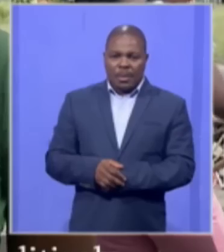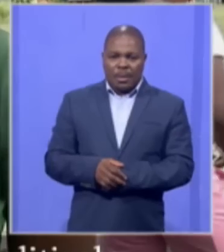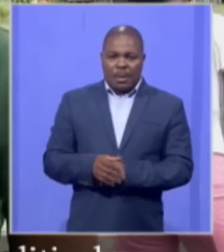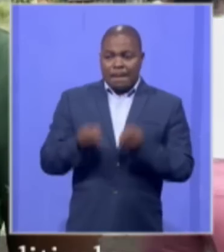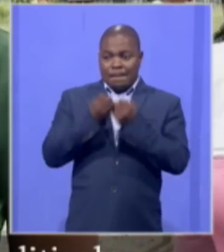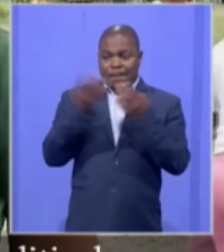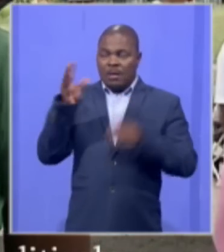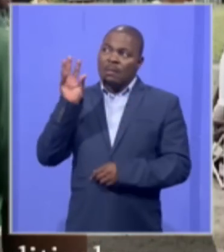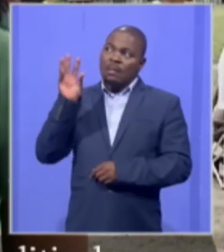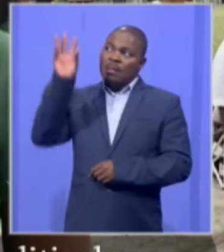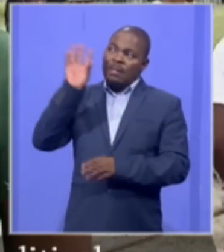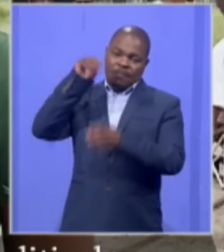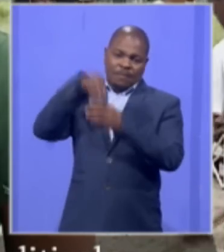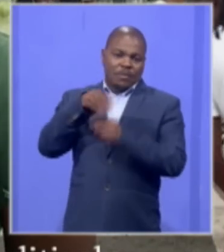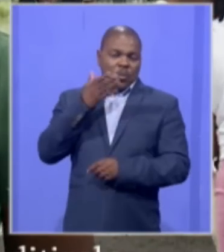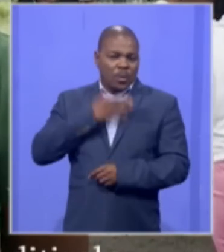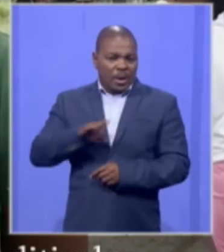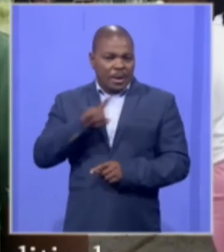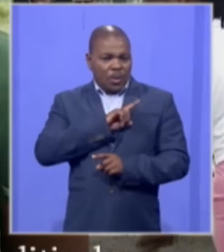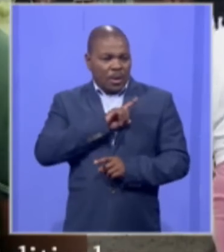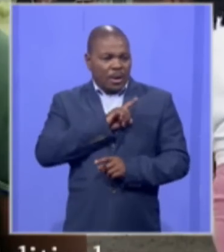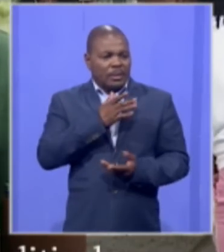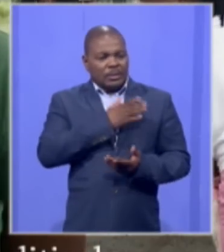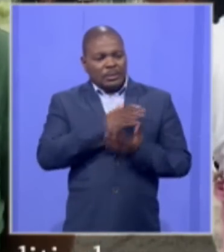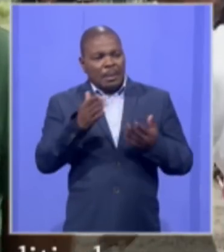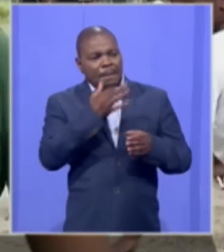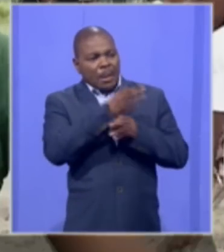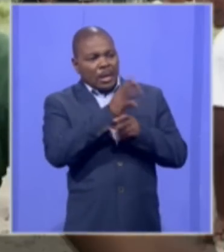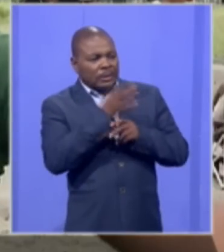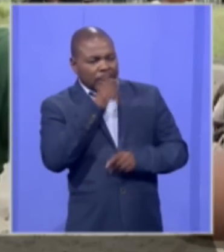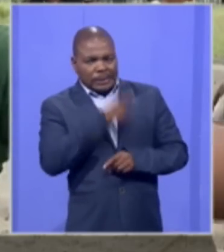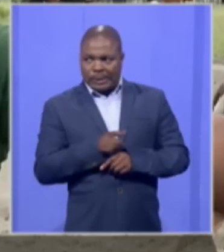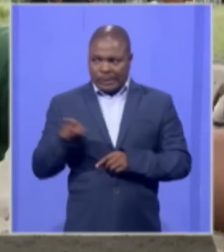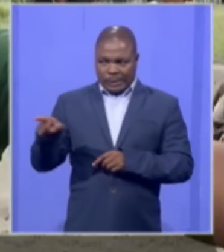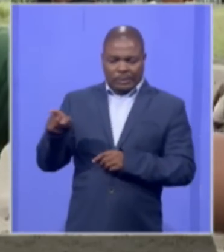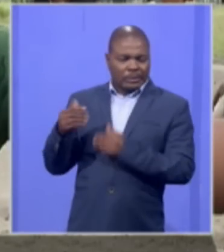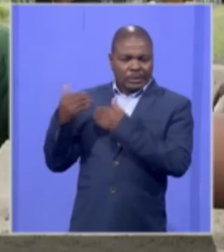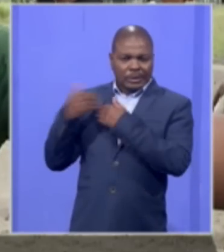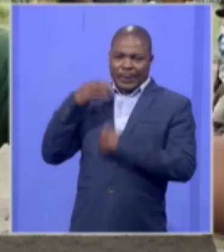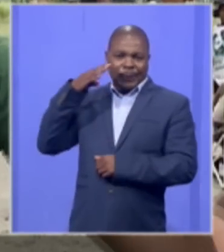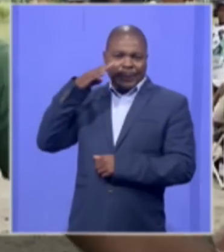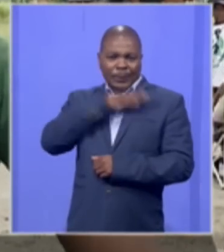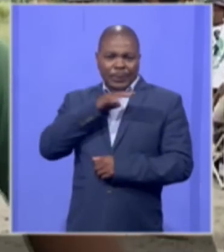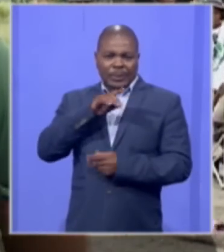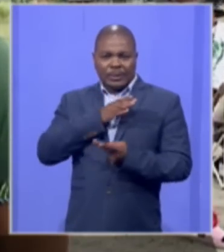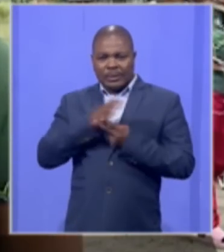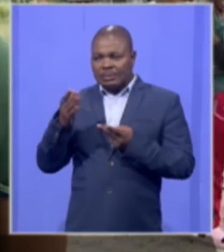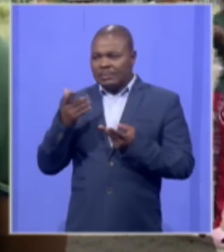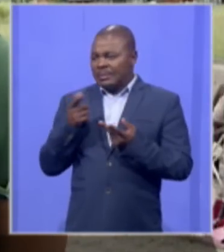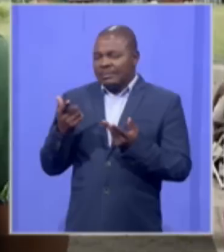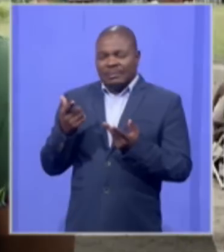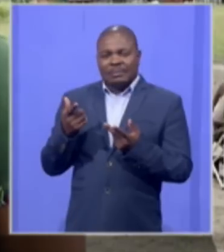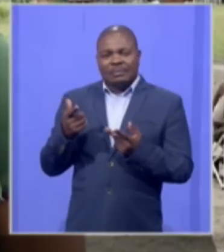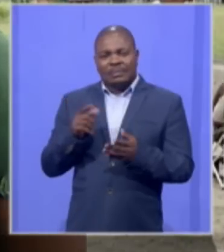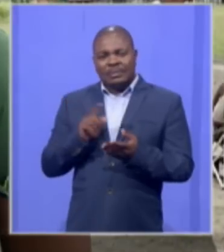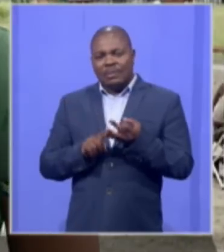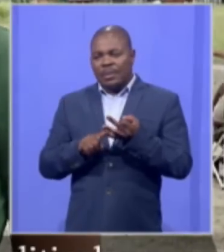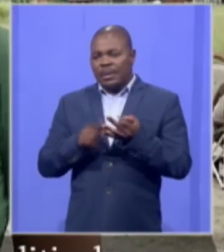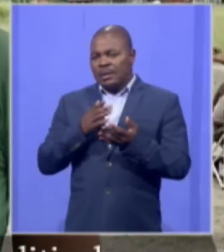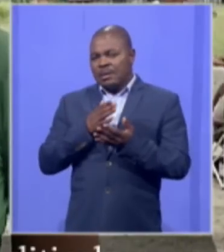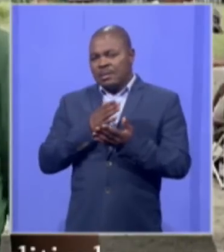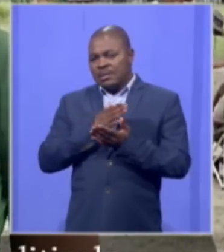joina netball ba tshaba gore di-parents tse dintsi ba tla ba re a go safe because every single time ga tlola fa bana ba bang ba lumiwa and ha re dlala re sentse bana